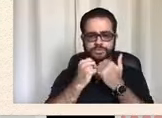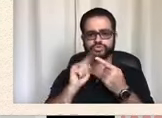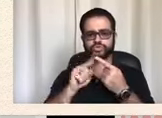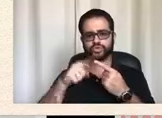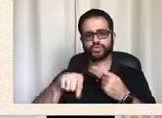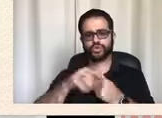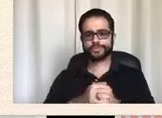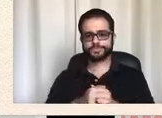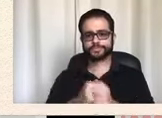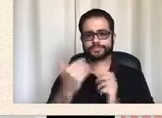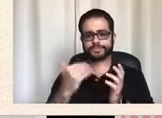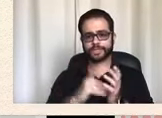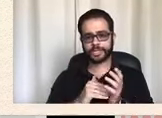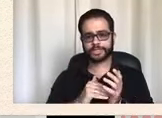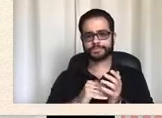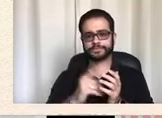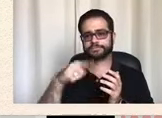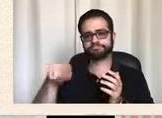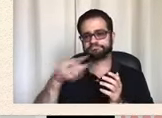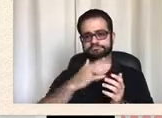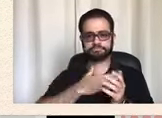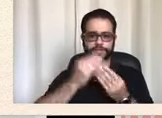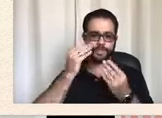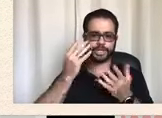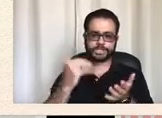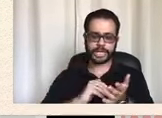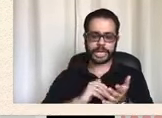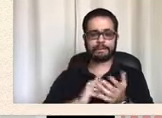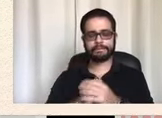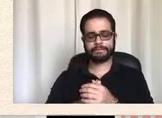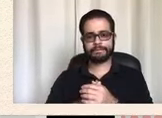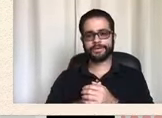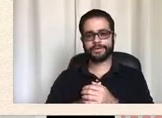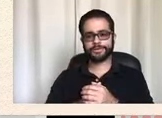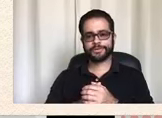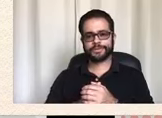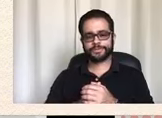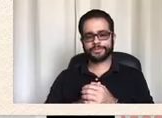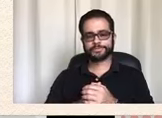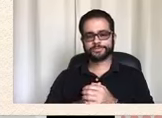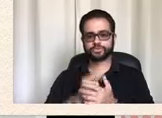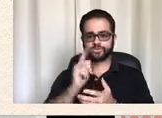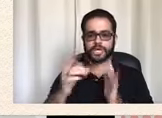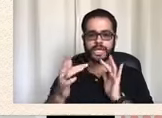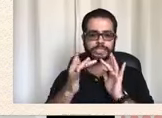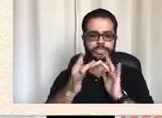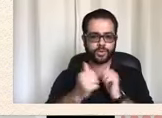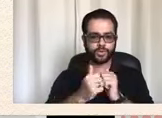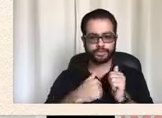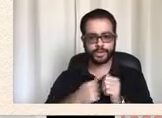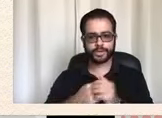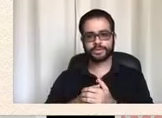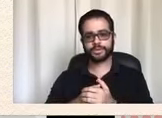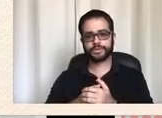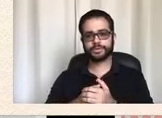again, here's just me again with some contact information, and so you can reach out to me when you